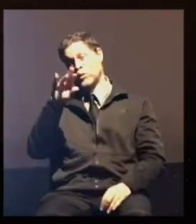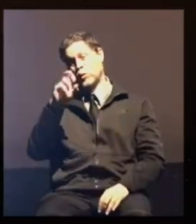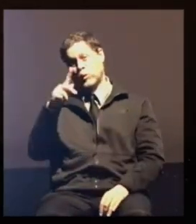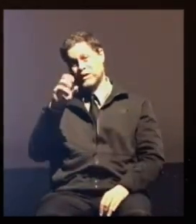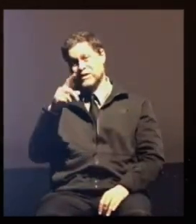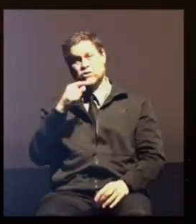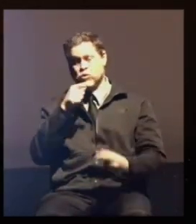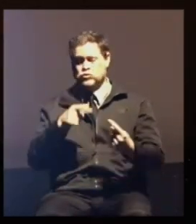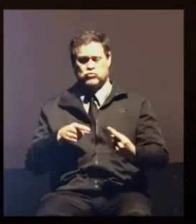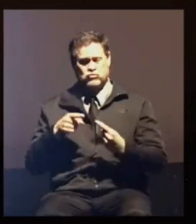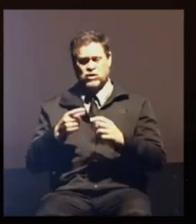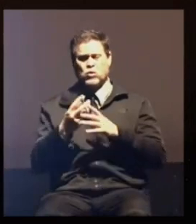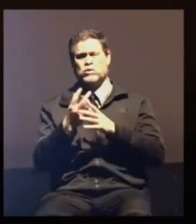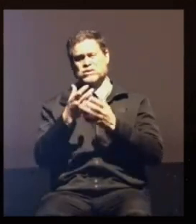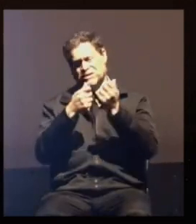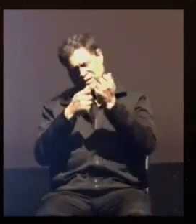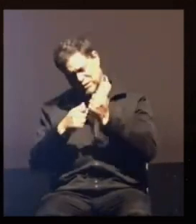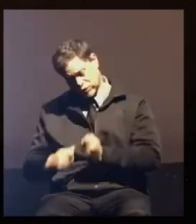will suck you down.